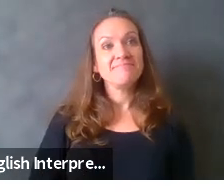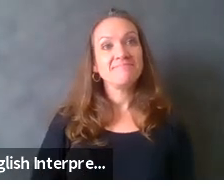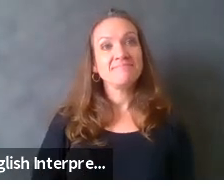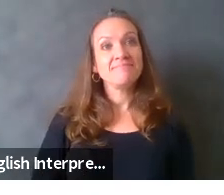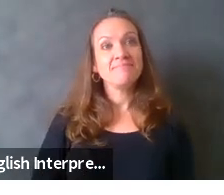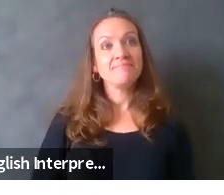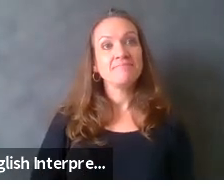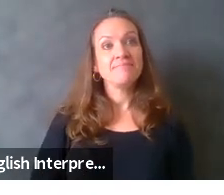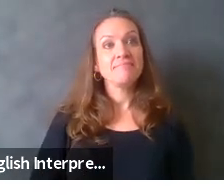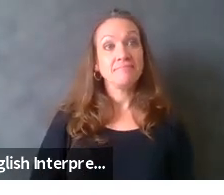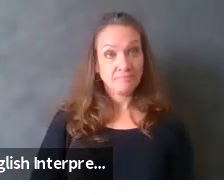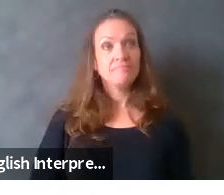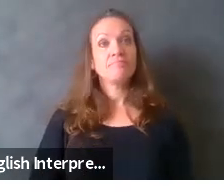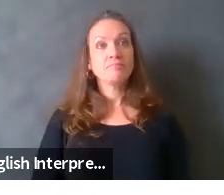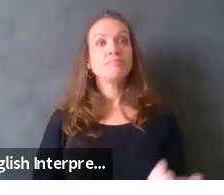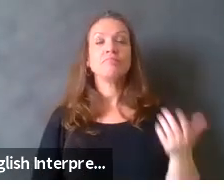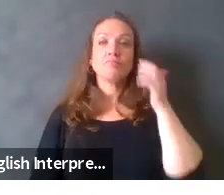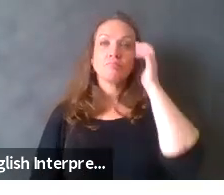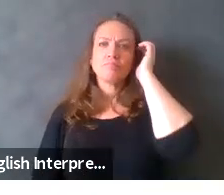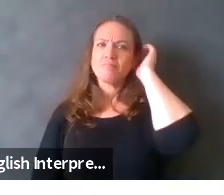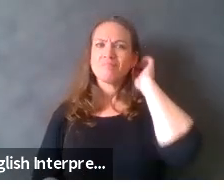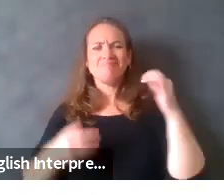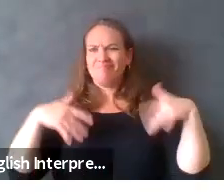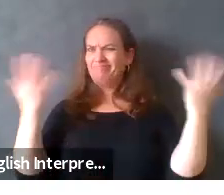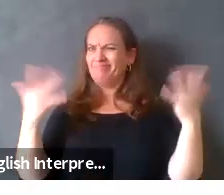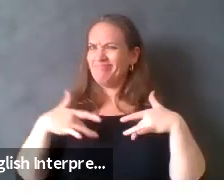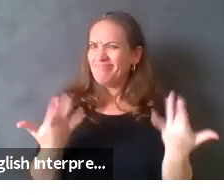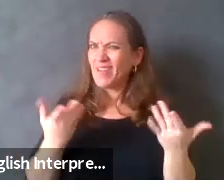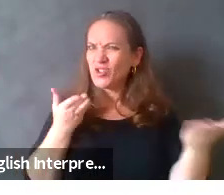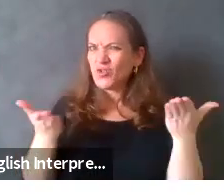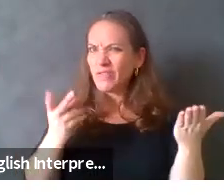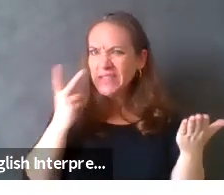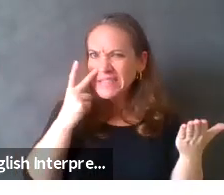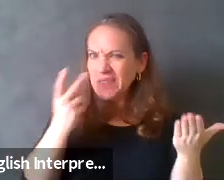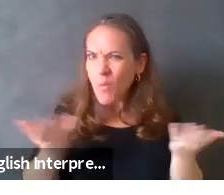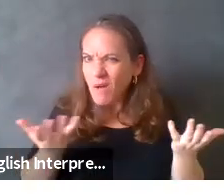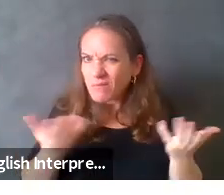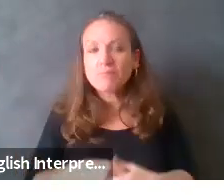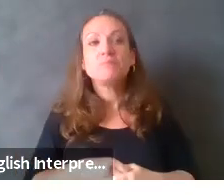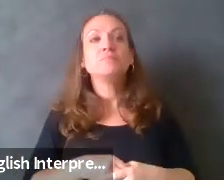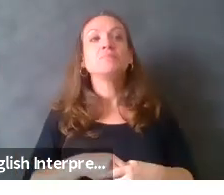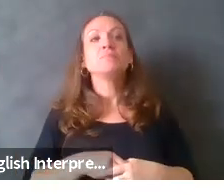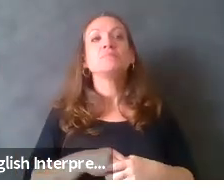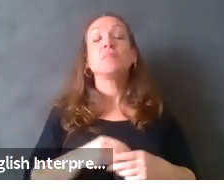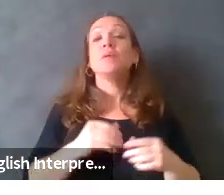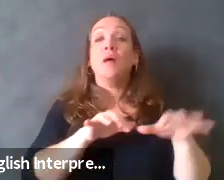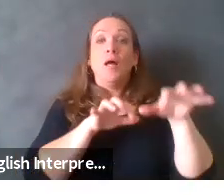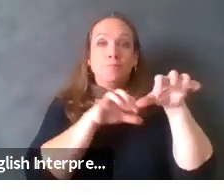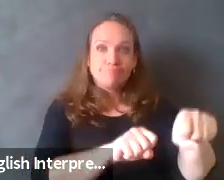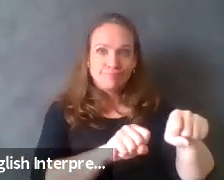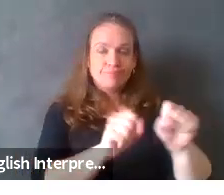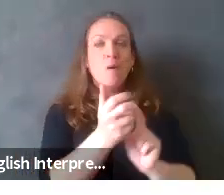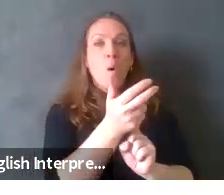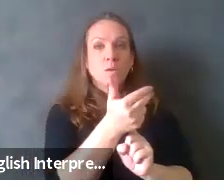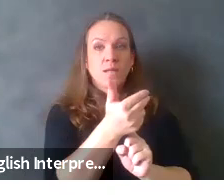Thank you. So what kind of services are at the non-congregate shelters? Acquisition of hotels with